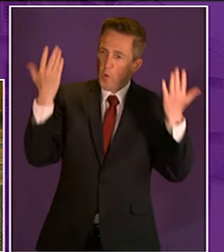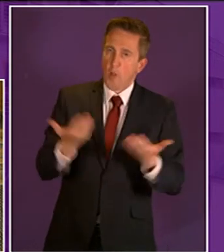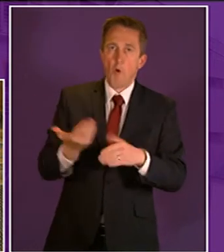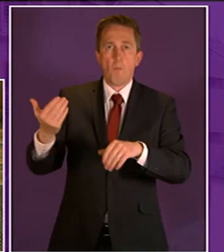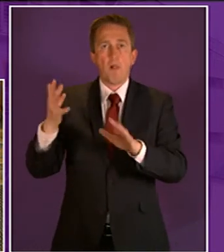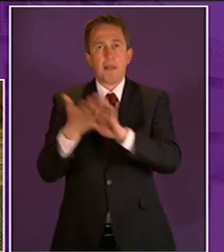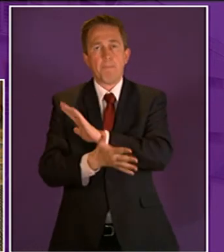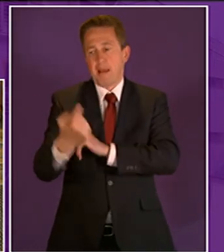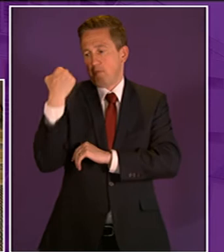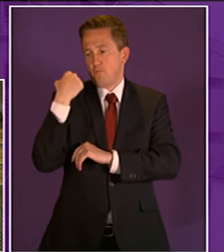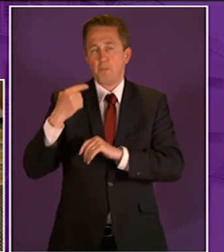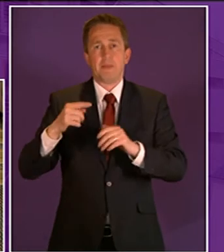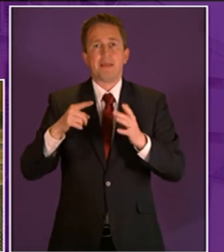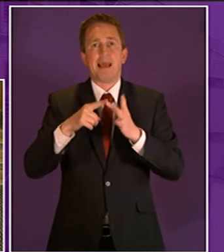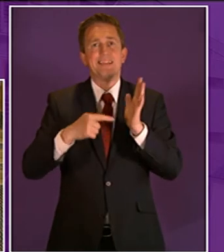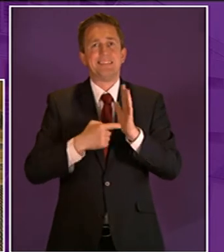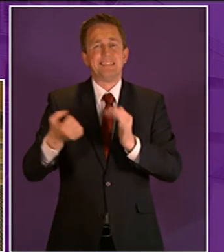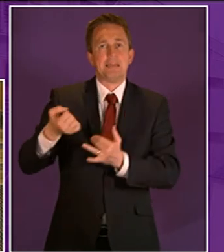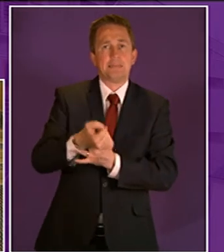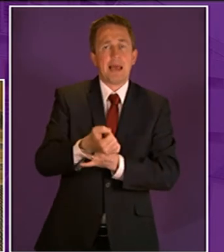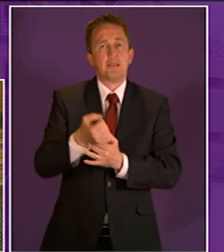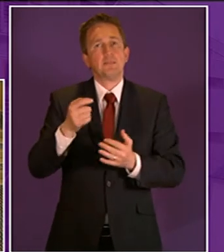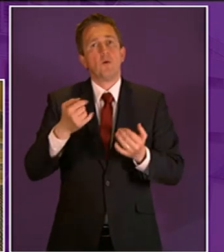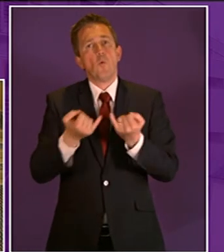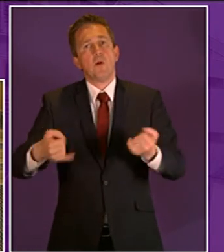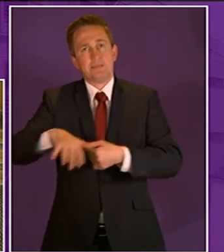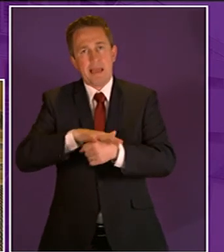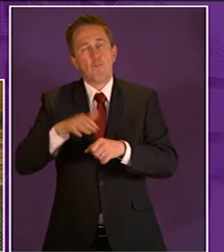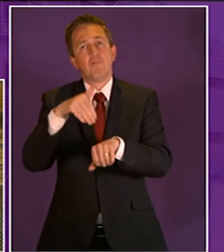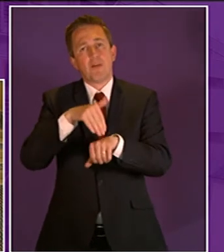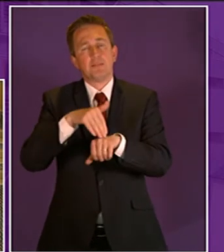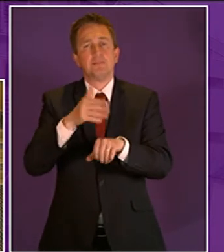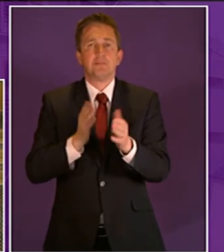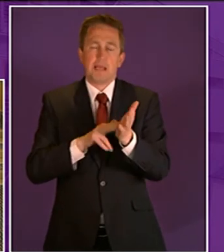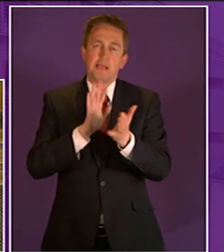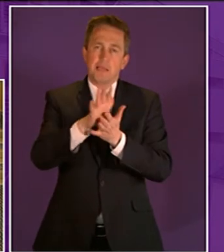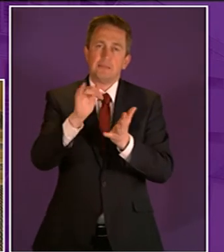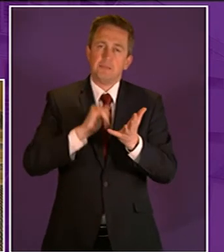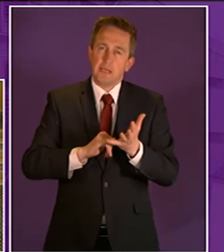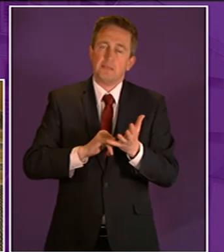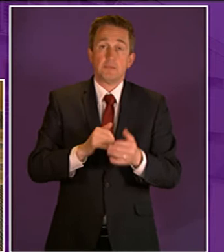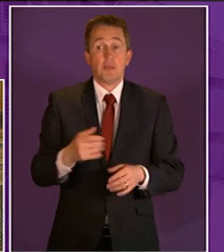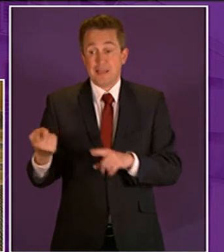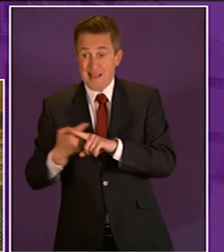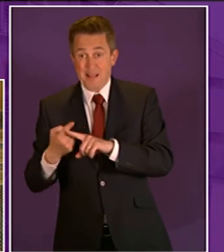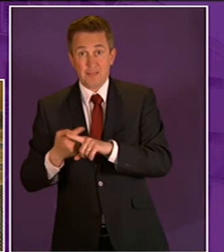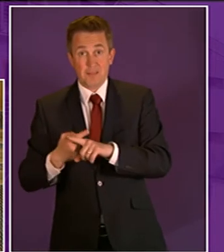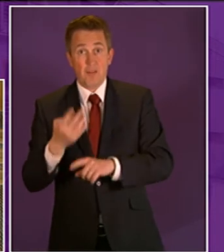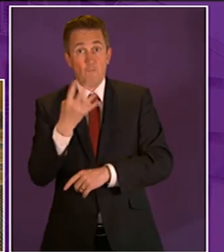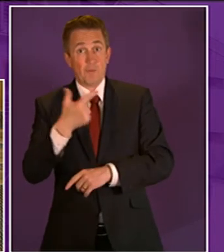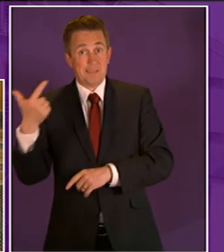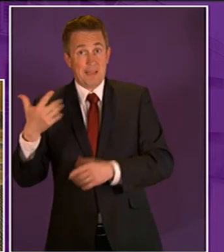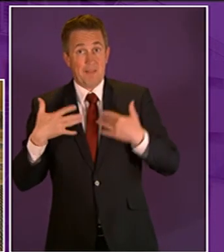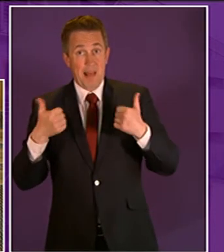Friday's attack. In the UK, the main area affected has been the NHS. Across NHS England, 47